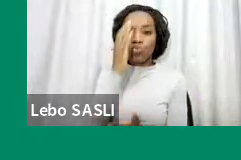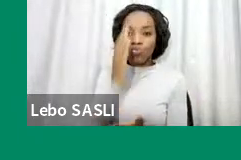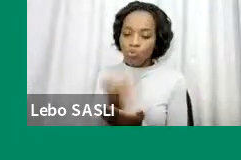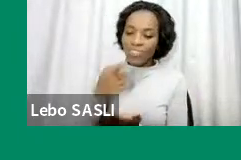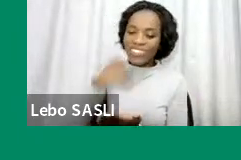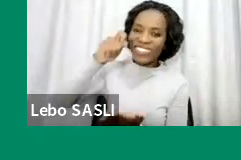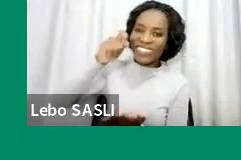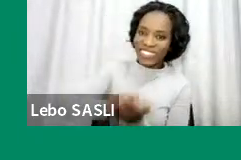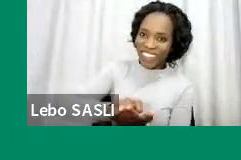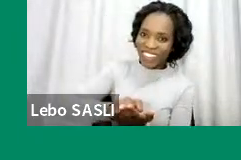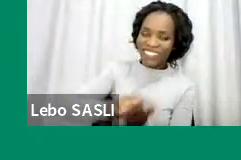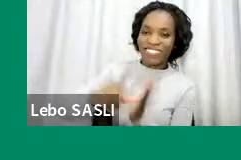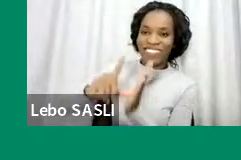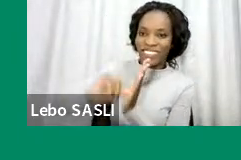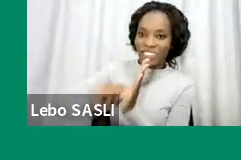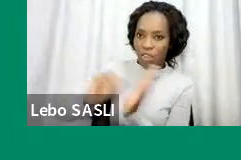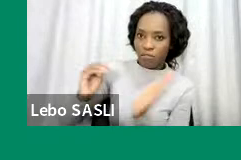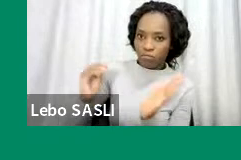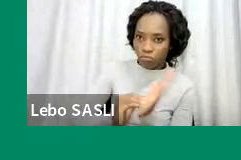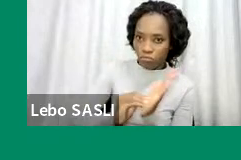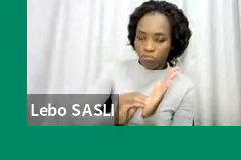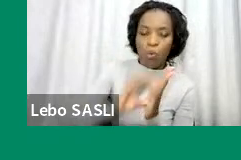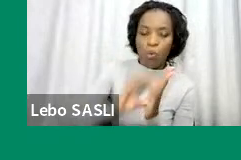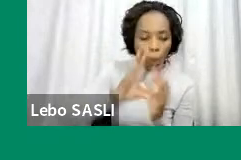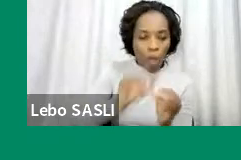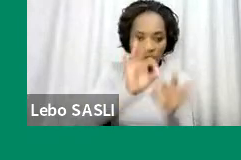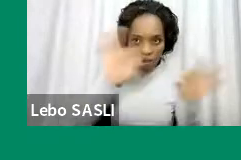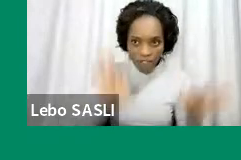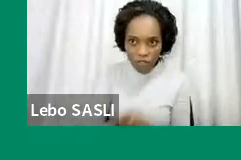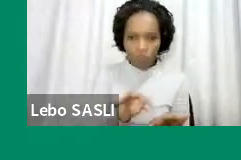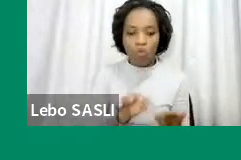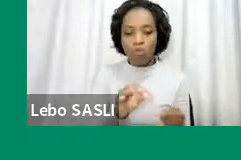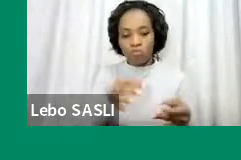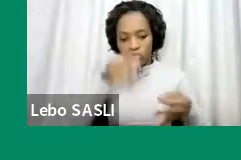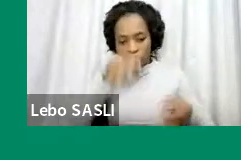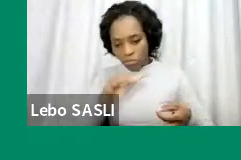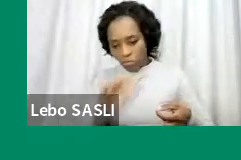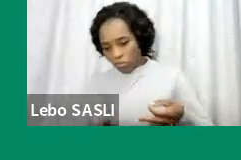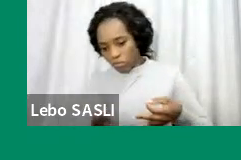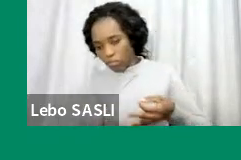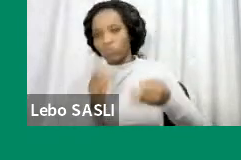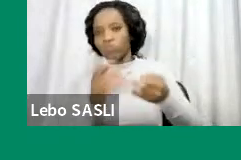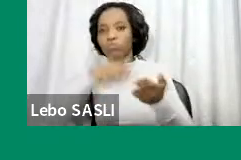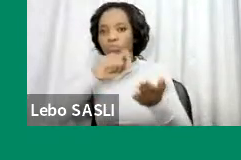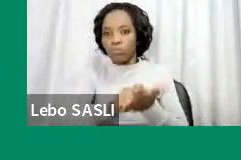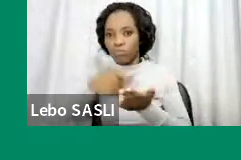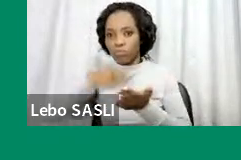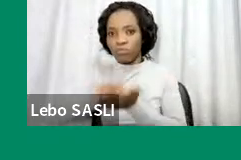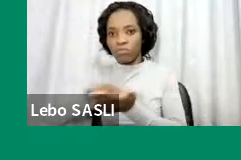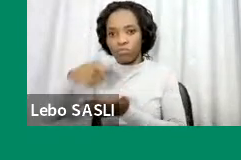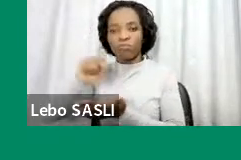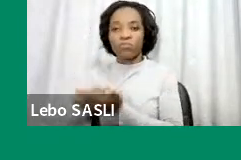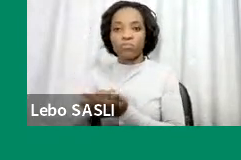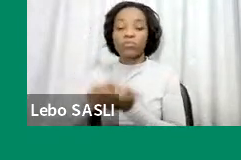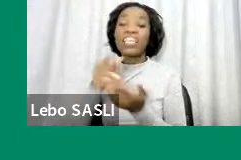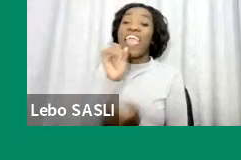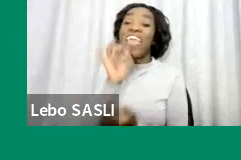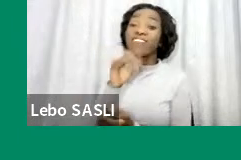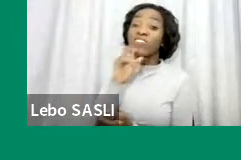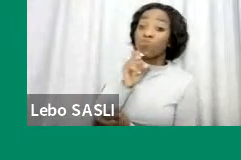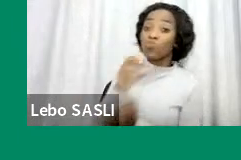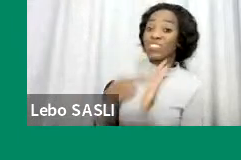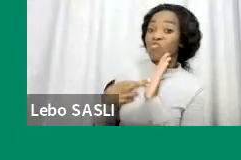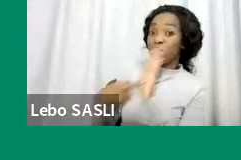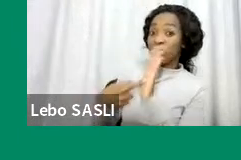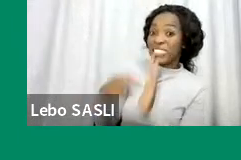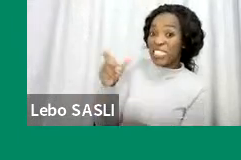date all the forms that you are providing to us. When using a representative, the